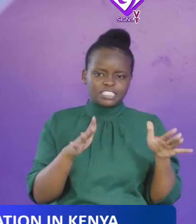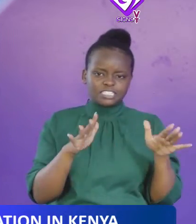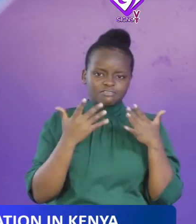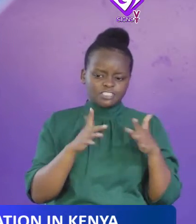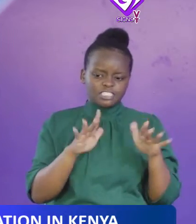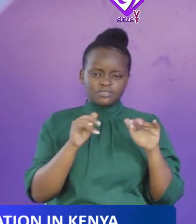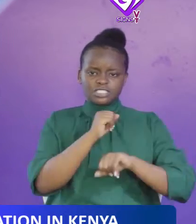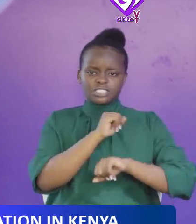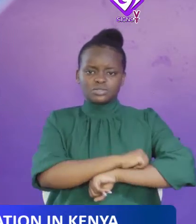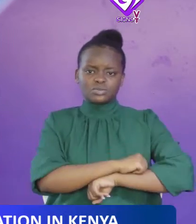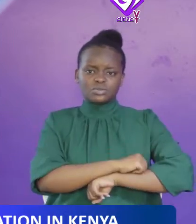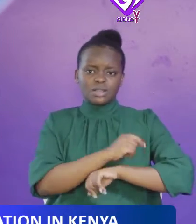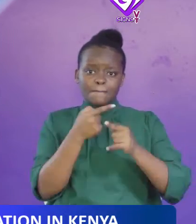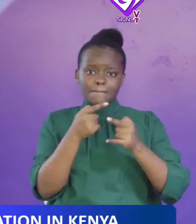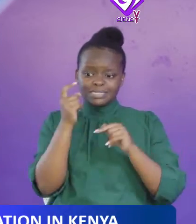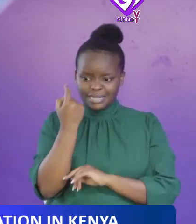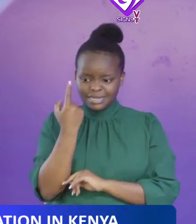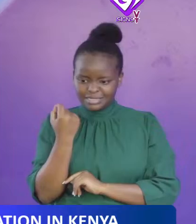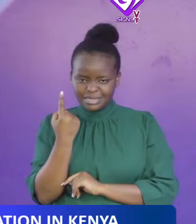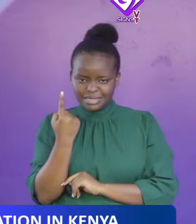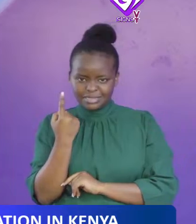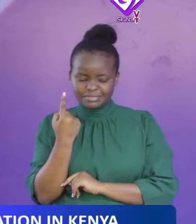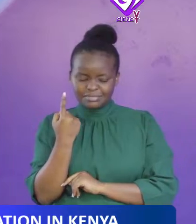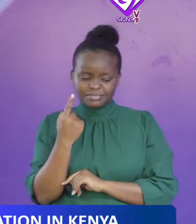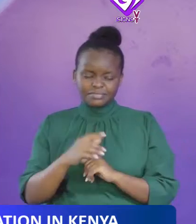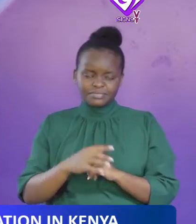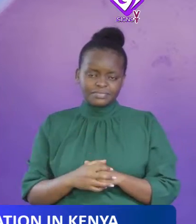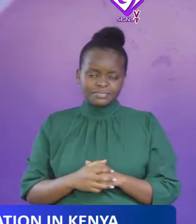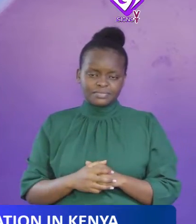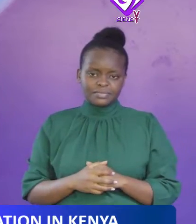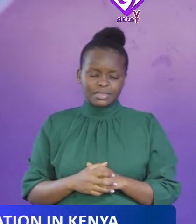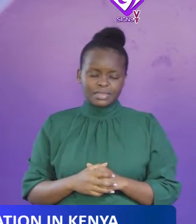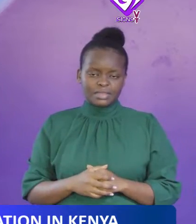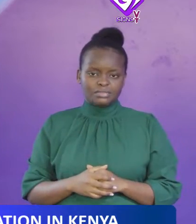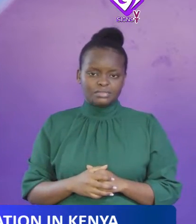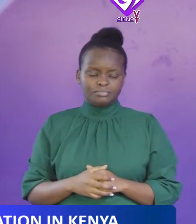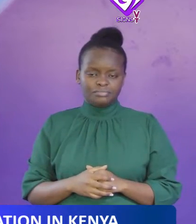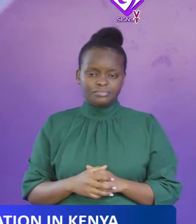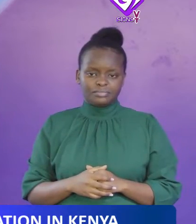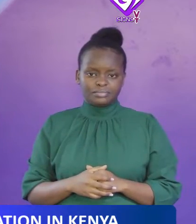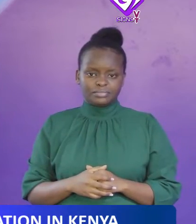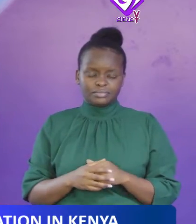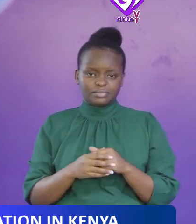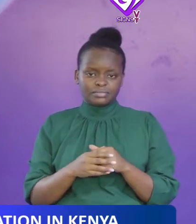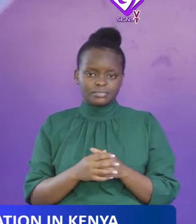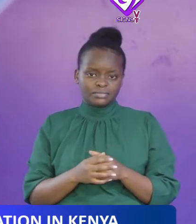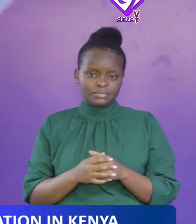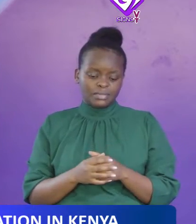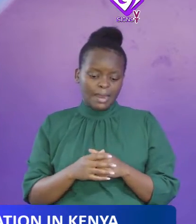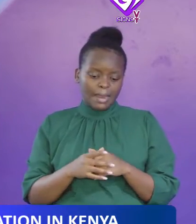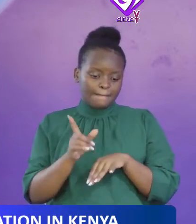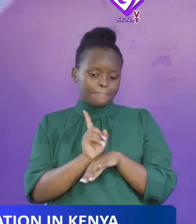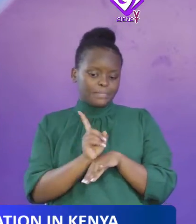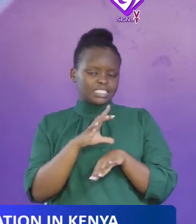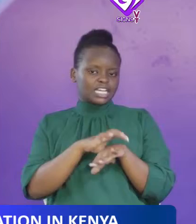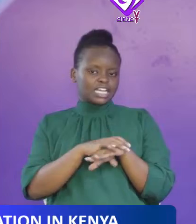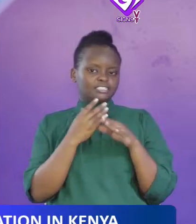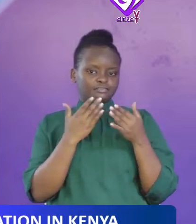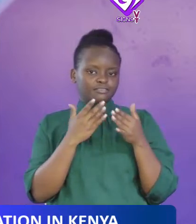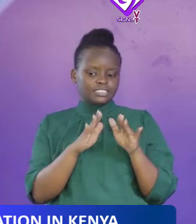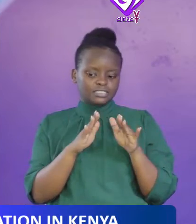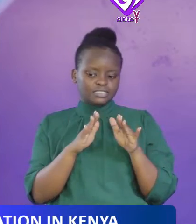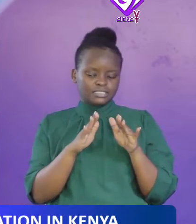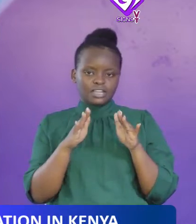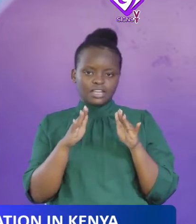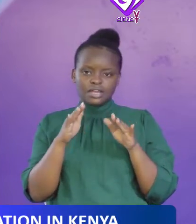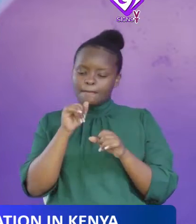they understand you have to, let me use the word tarmac here and there, and but the minute you get it, commit that